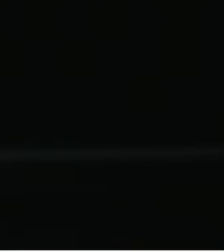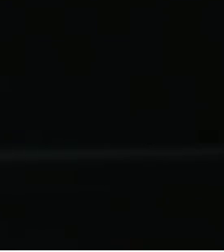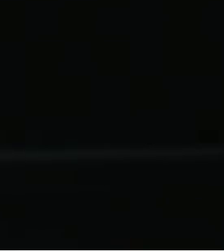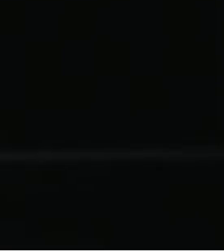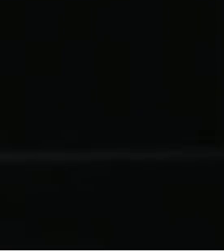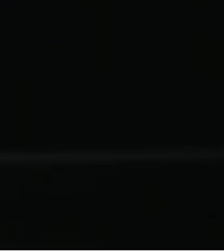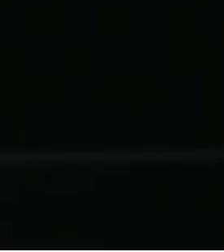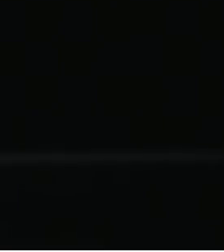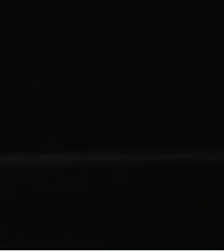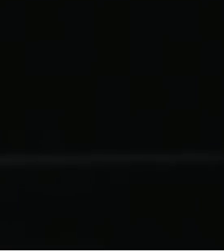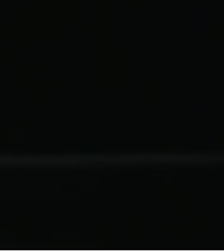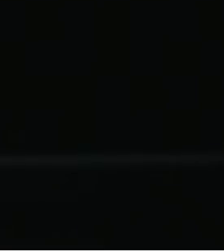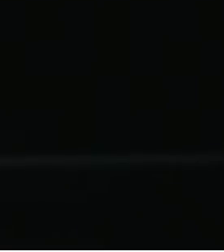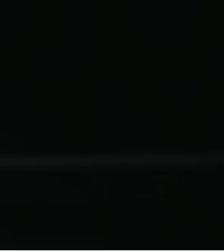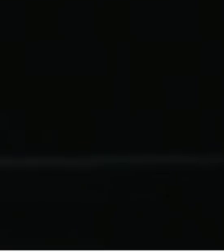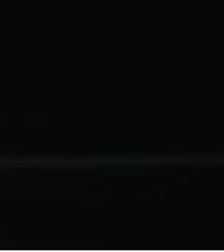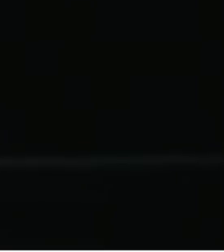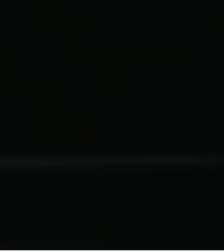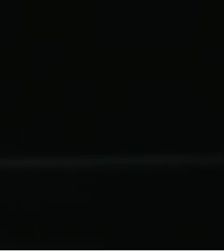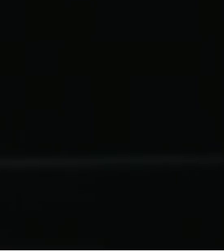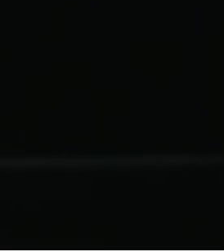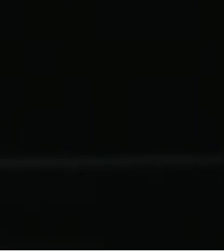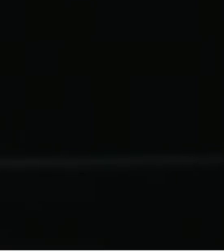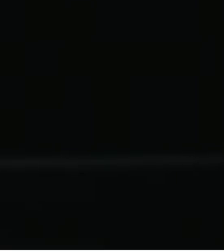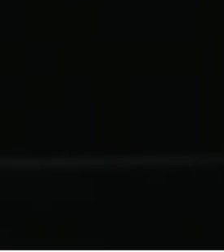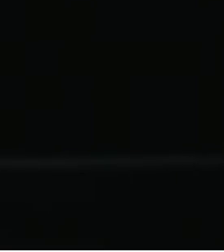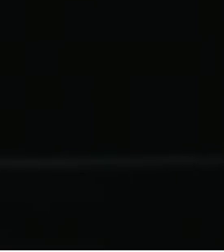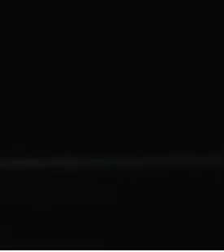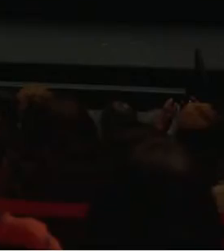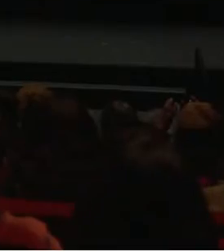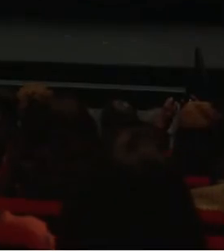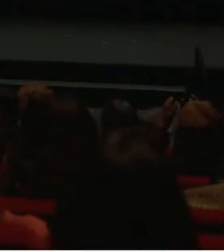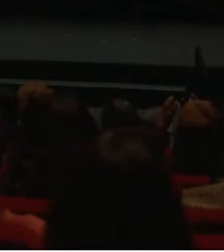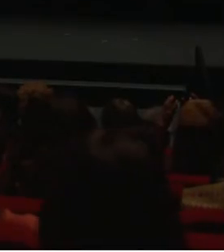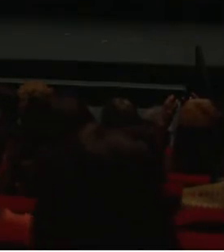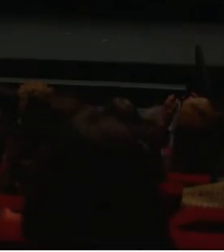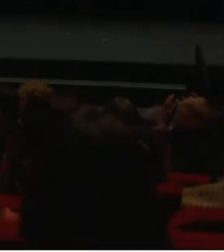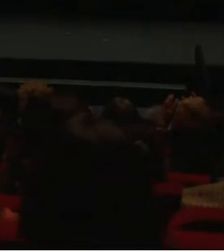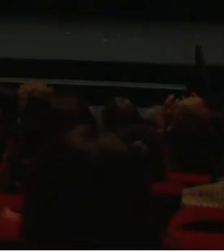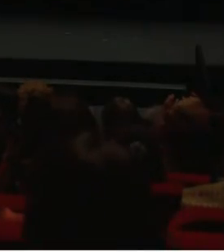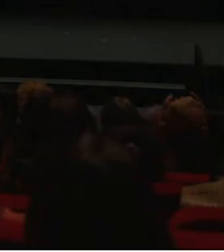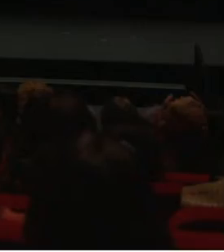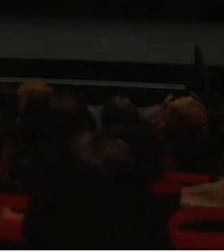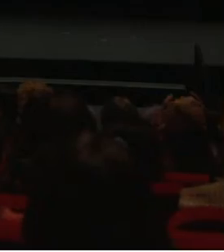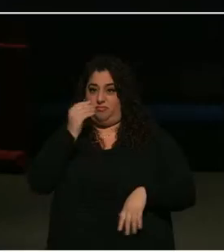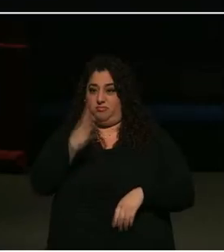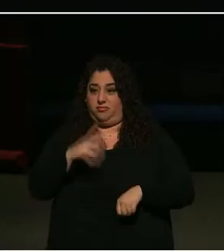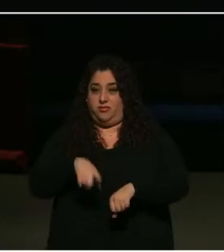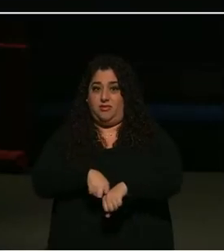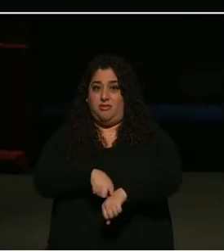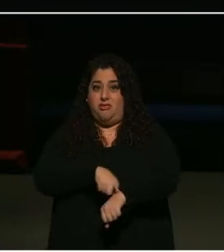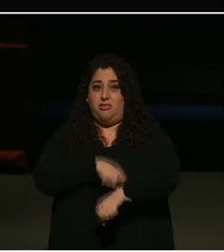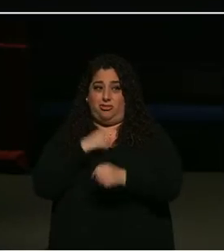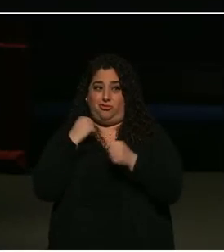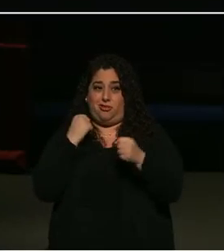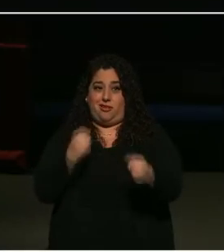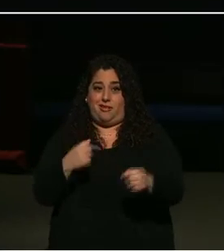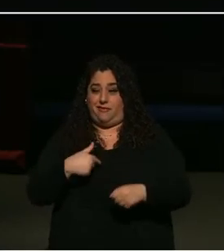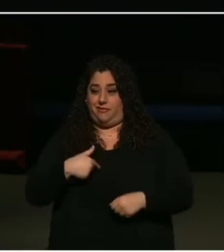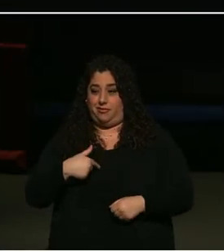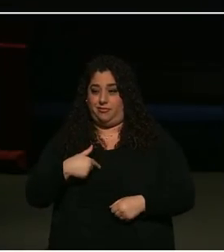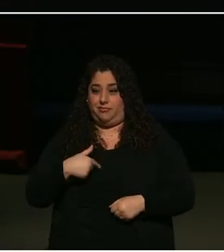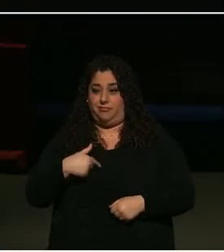It's an honor for us to be here. A long drive for someone